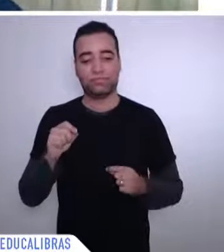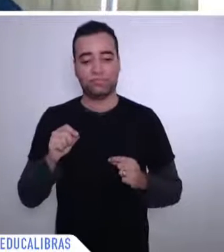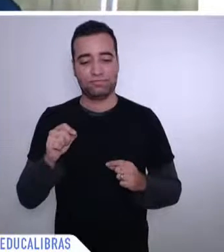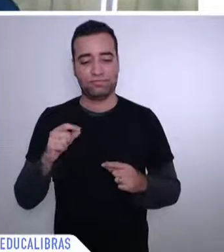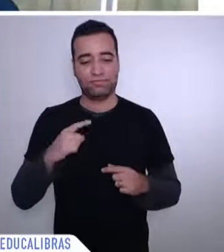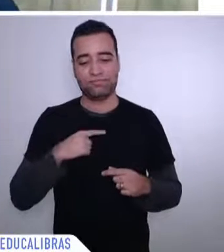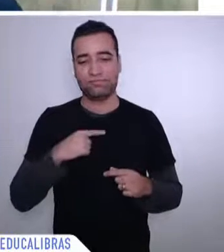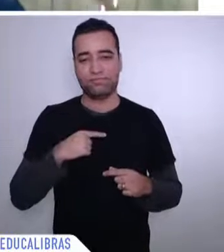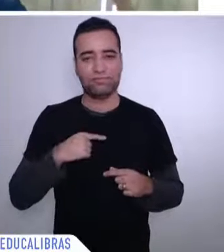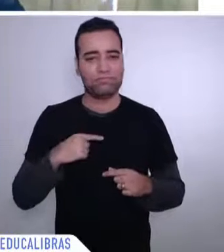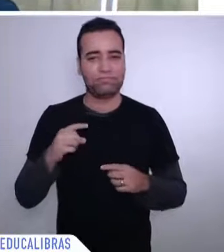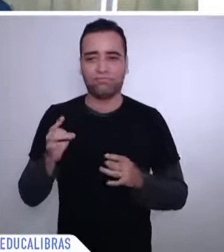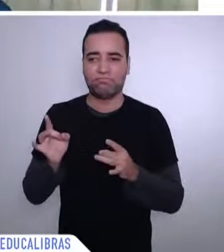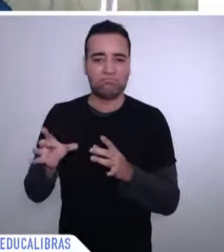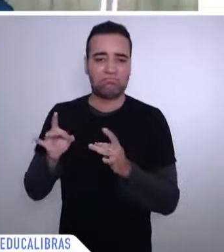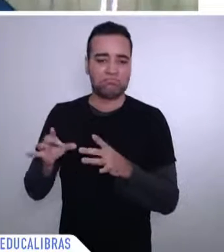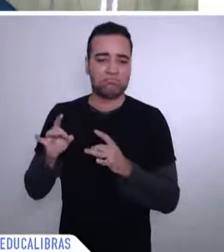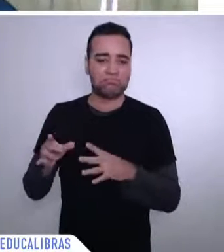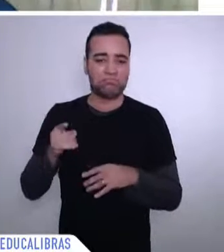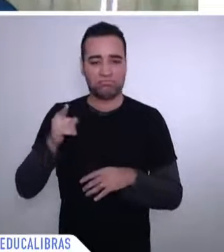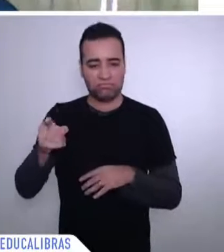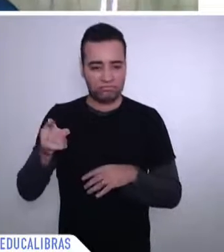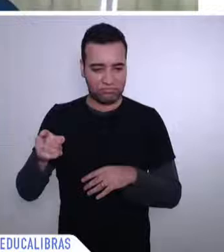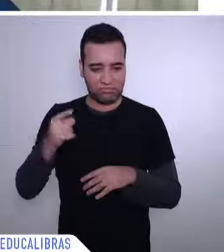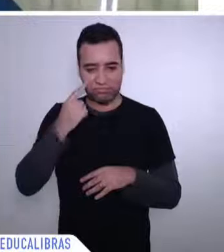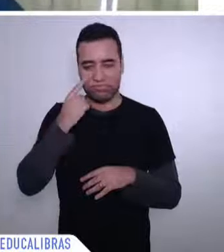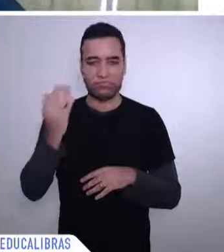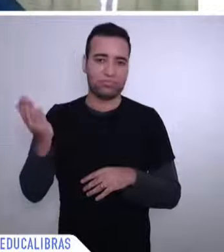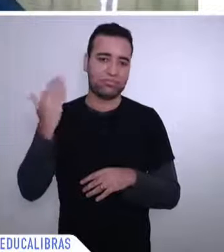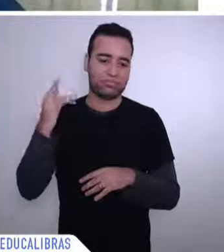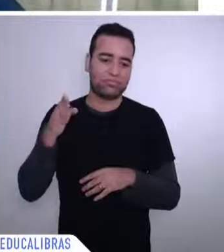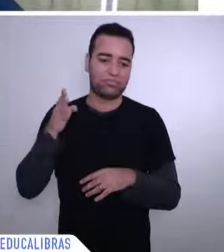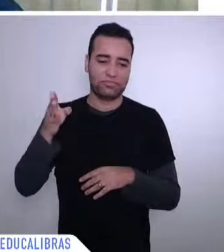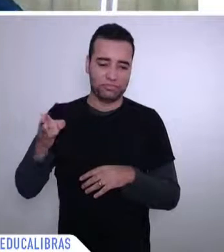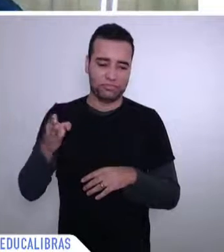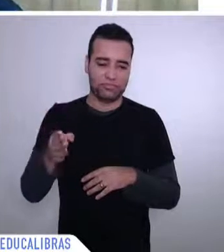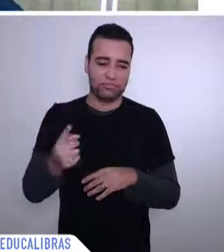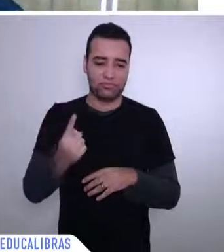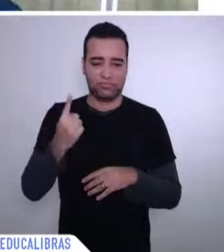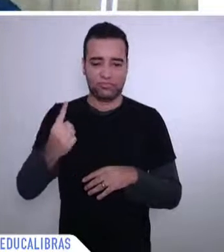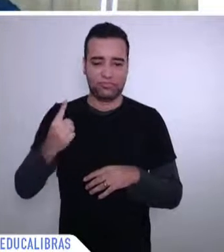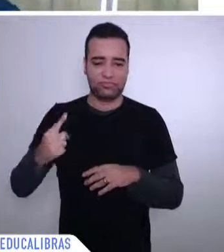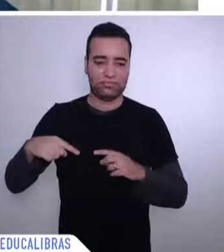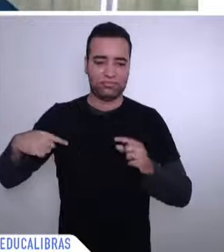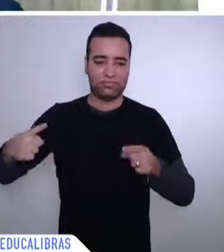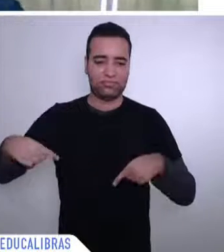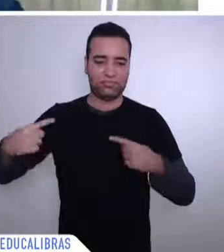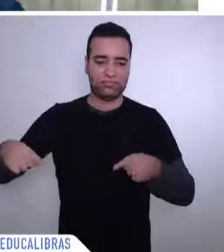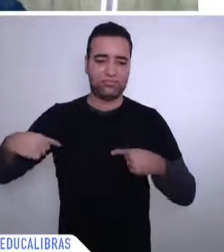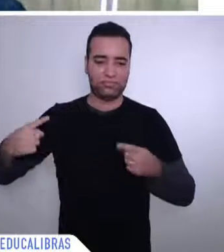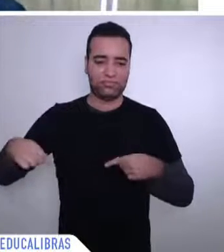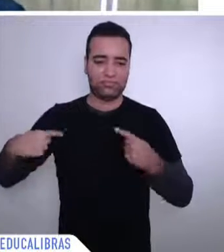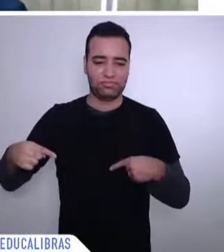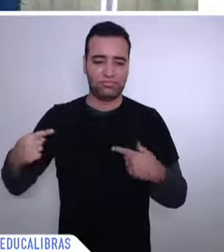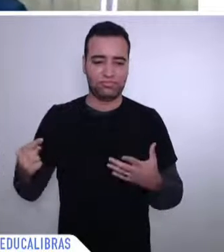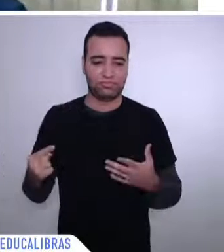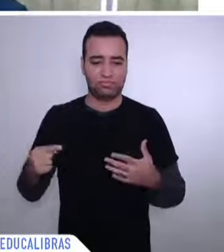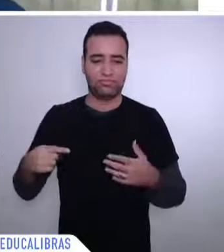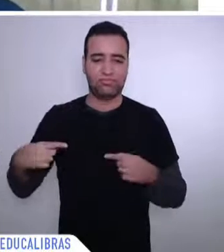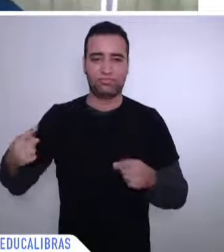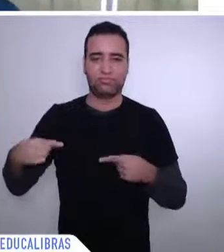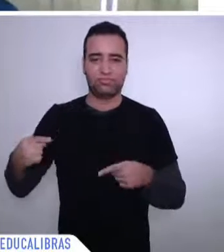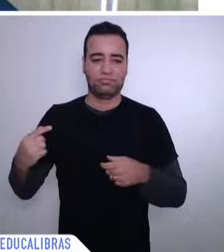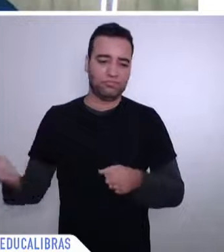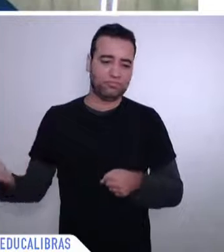the world is becoming automated. You go out on the field, you need one